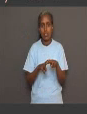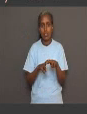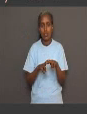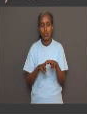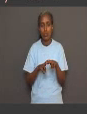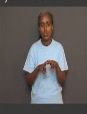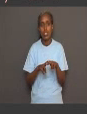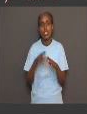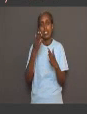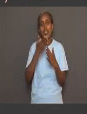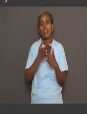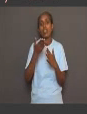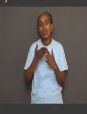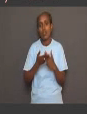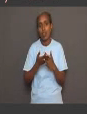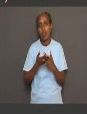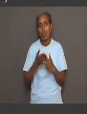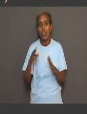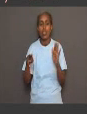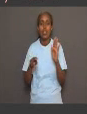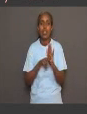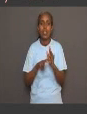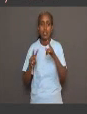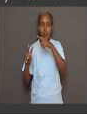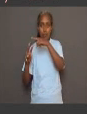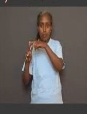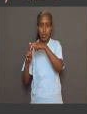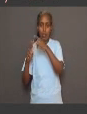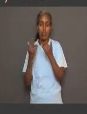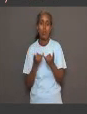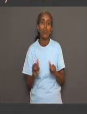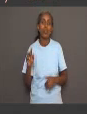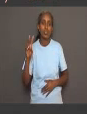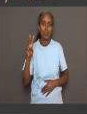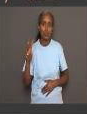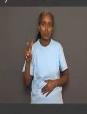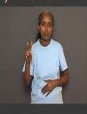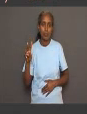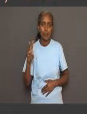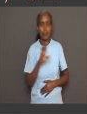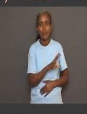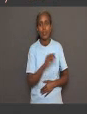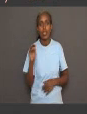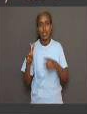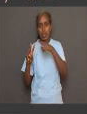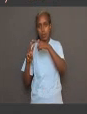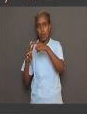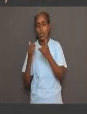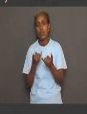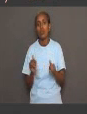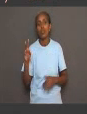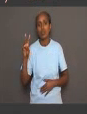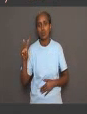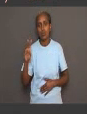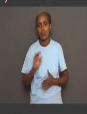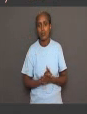the interval of negative pi over 2 and pi over